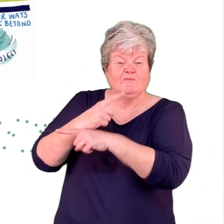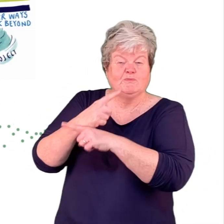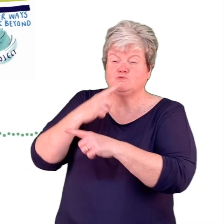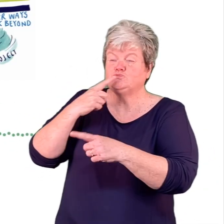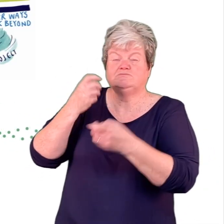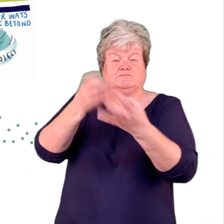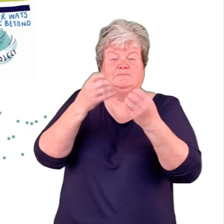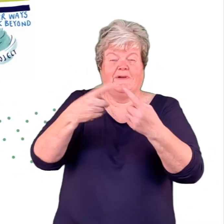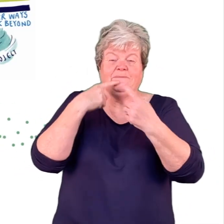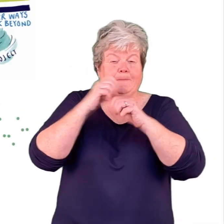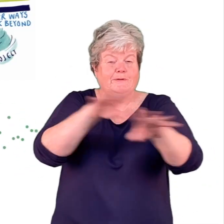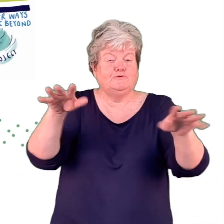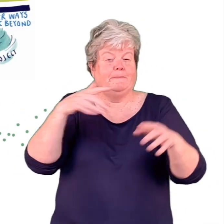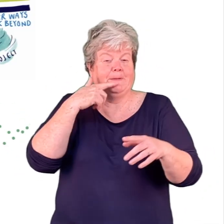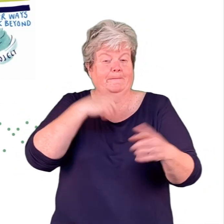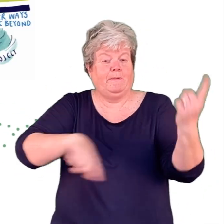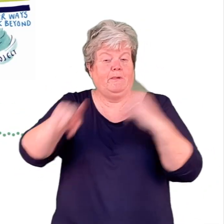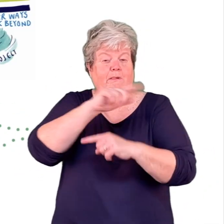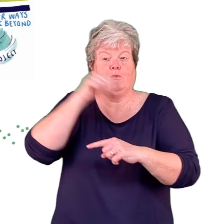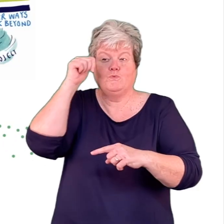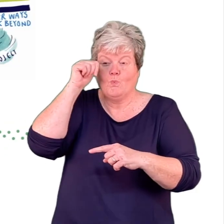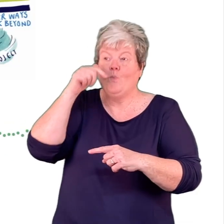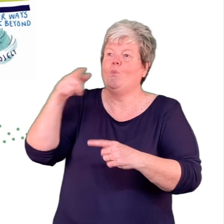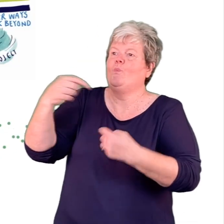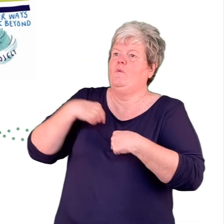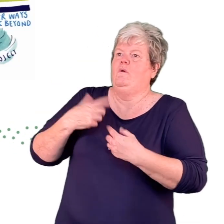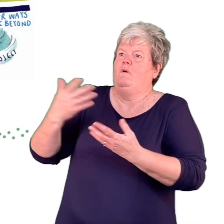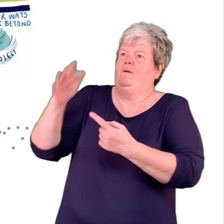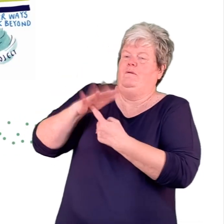radio show, just engaging with our members, just to